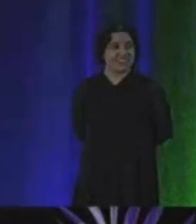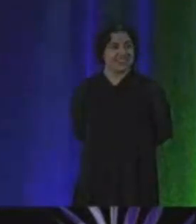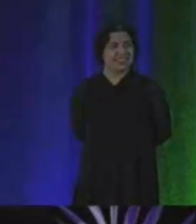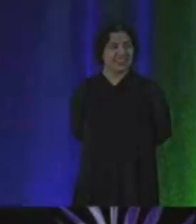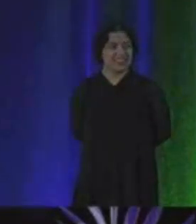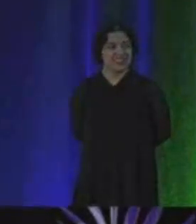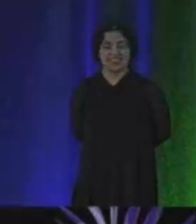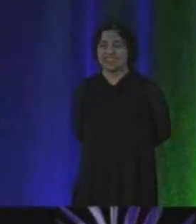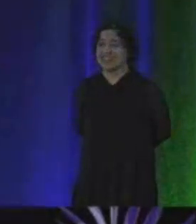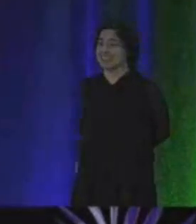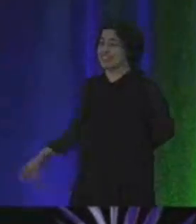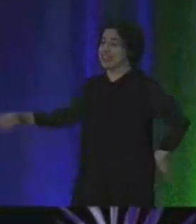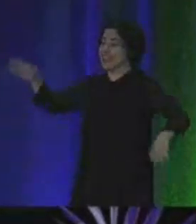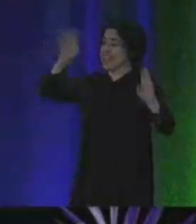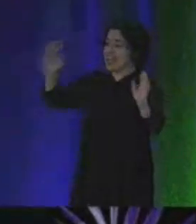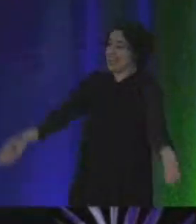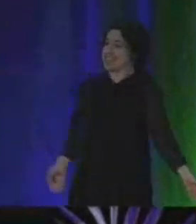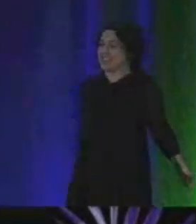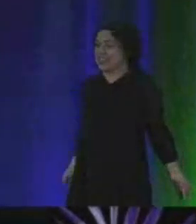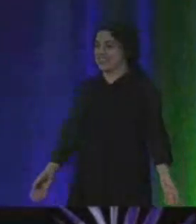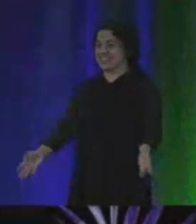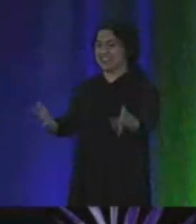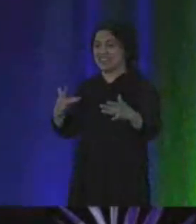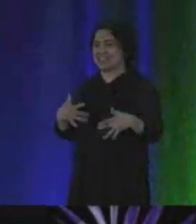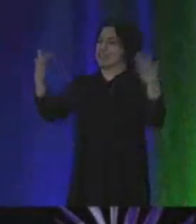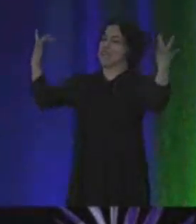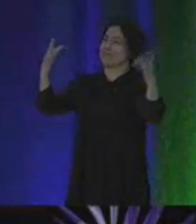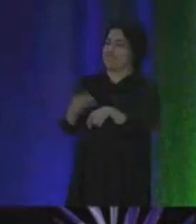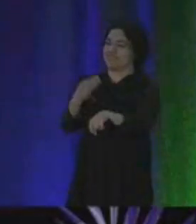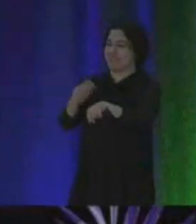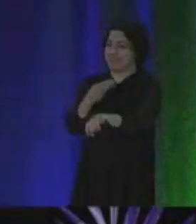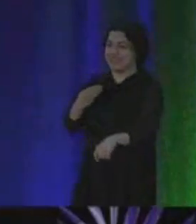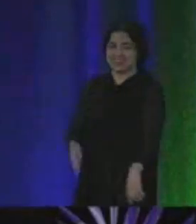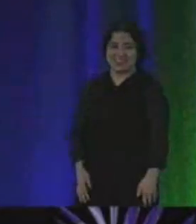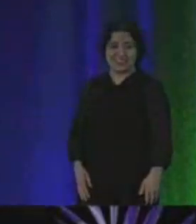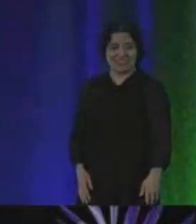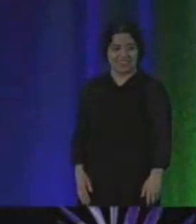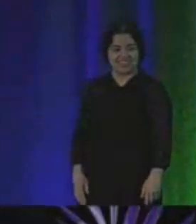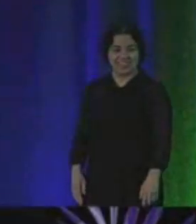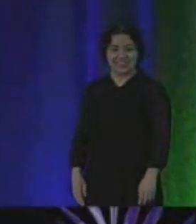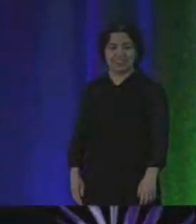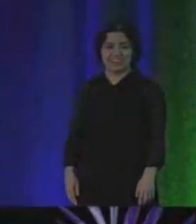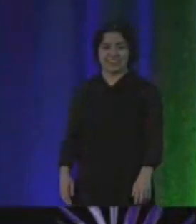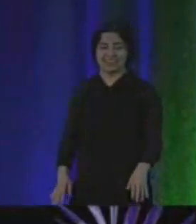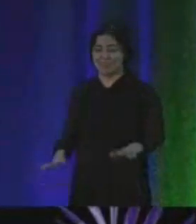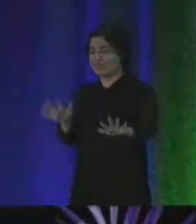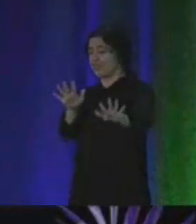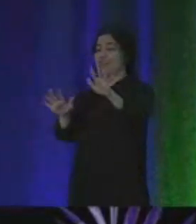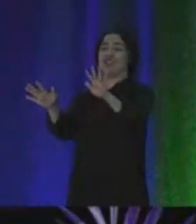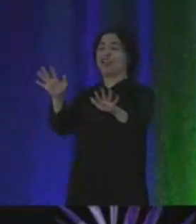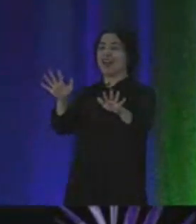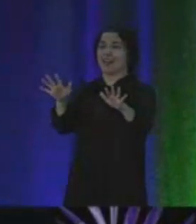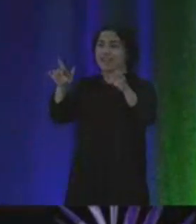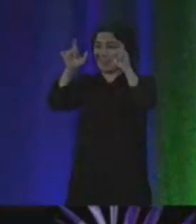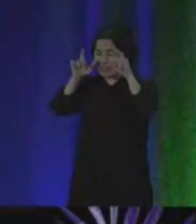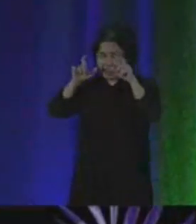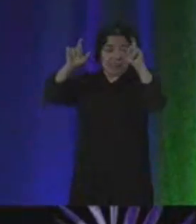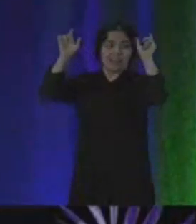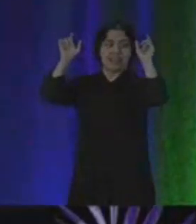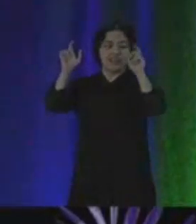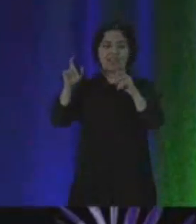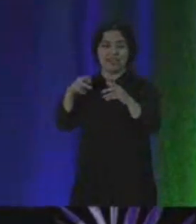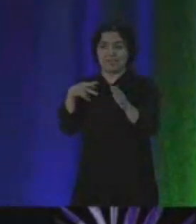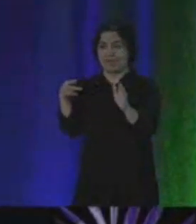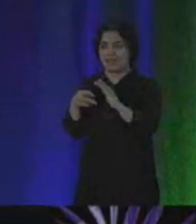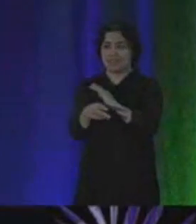Okay, hey. What's up, Miami? I'm thrown off a little. This resolution got crazy when I plugged